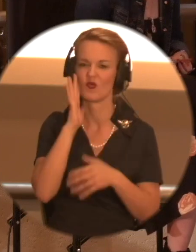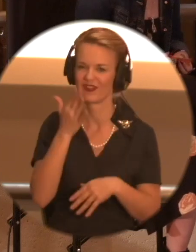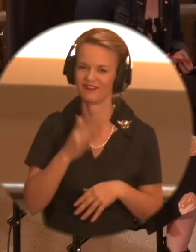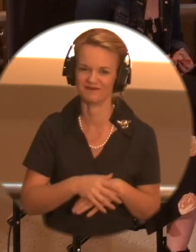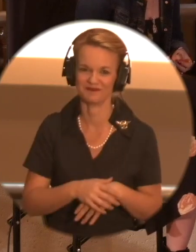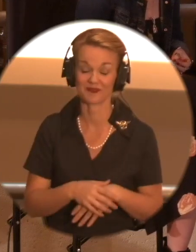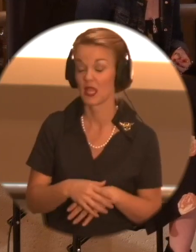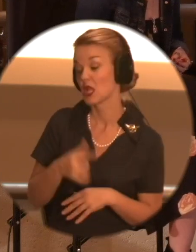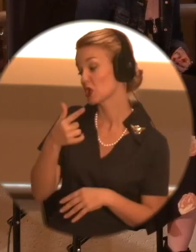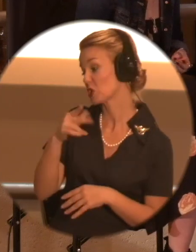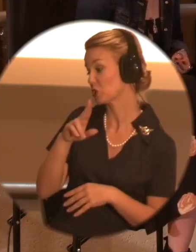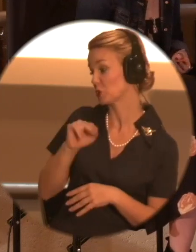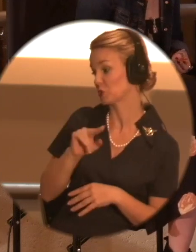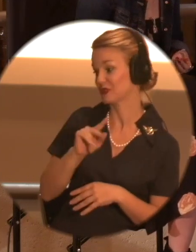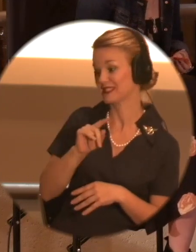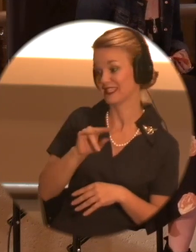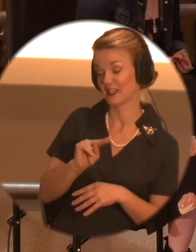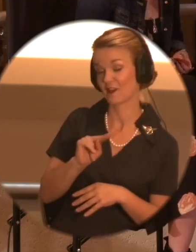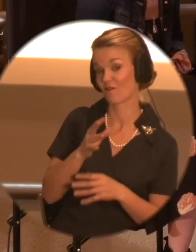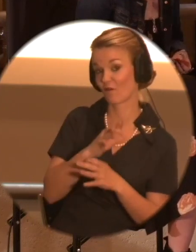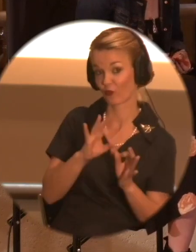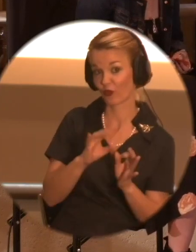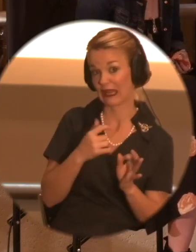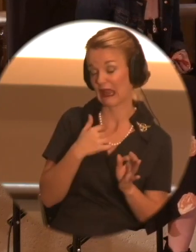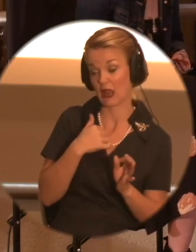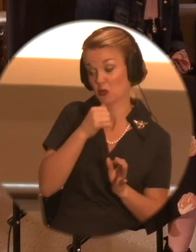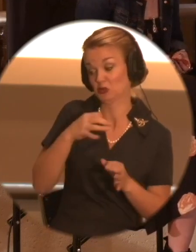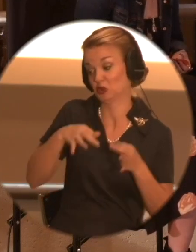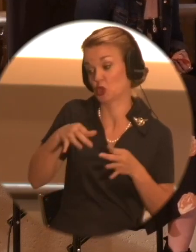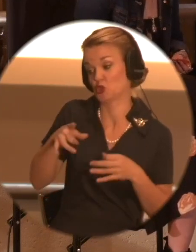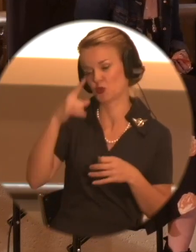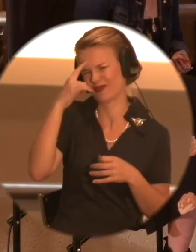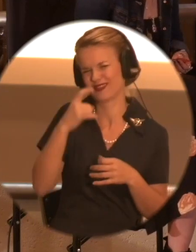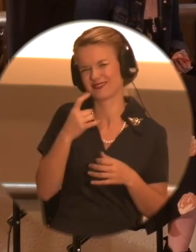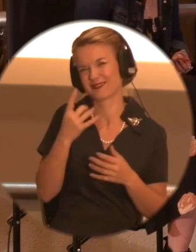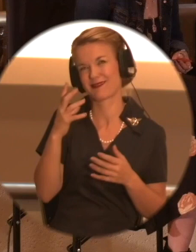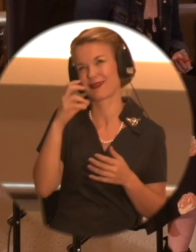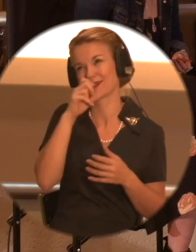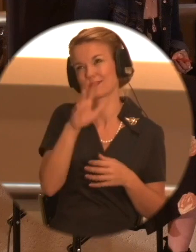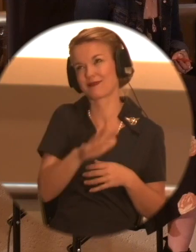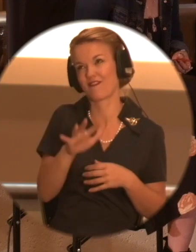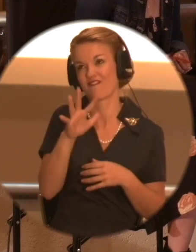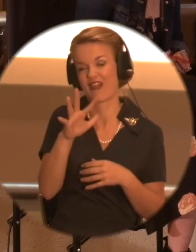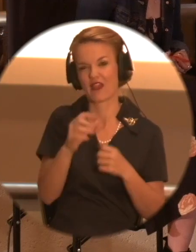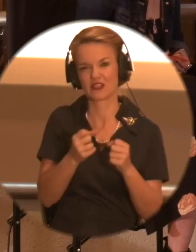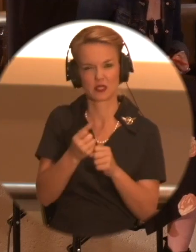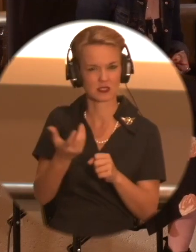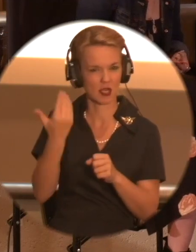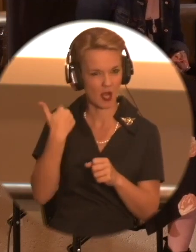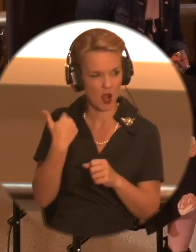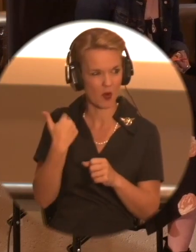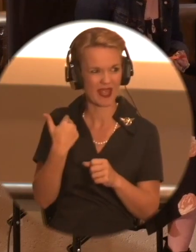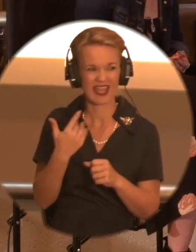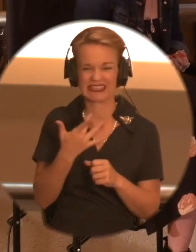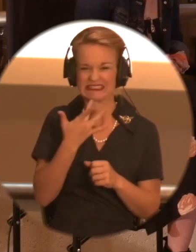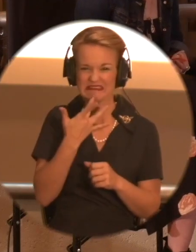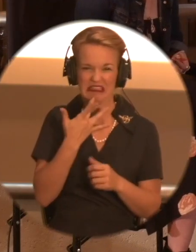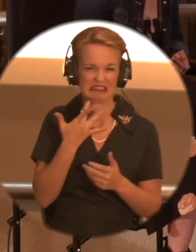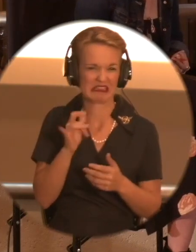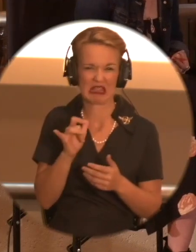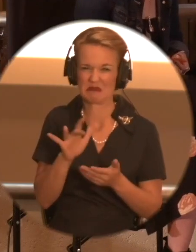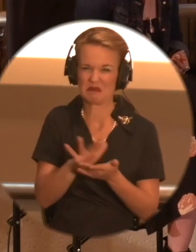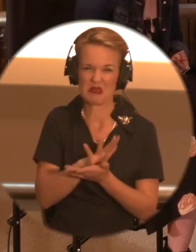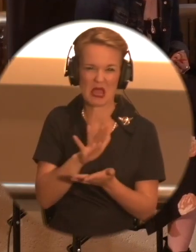judge because I love that. Because like 5-6 years ago, gluten stuff just tasted bad. It tastes like cardboard. But cardboard. But now we've